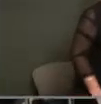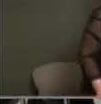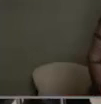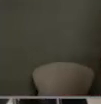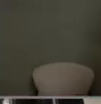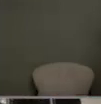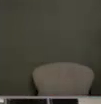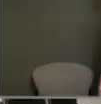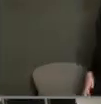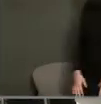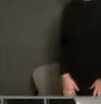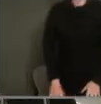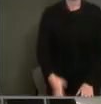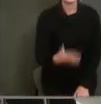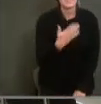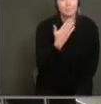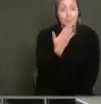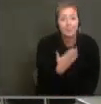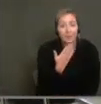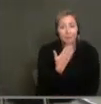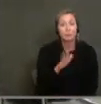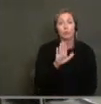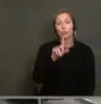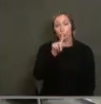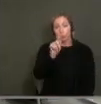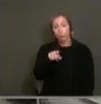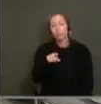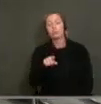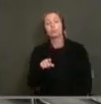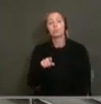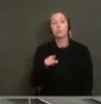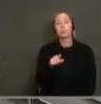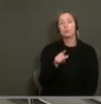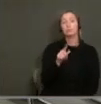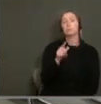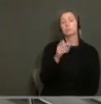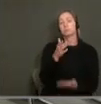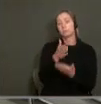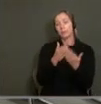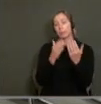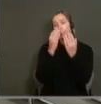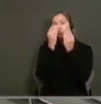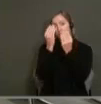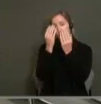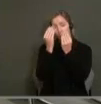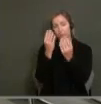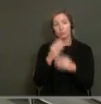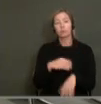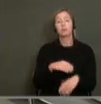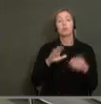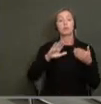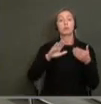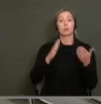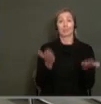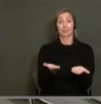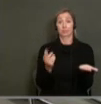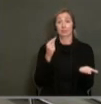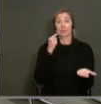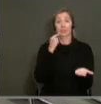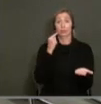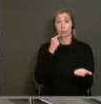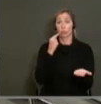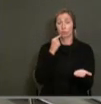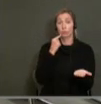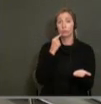some context for the rest of the participants here tonight. The city of San Antonio